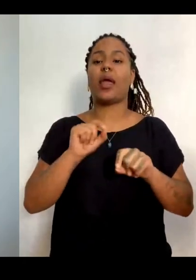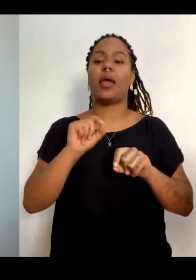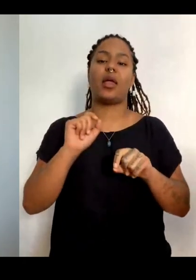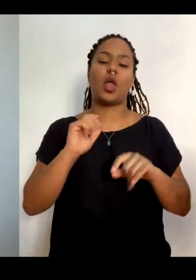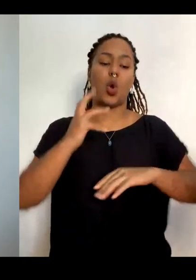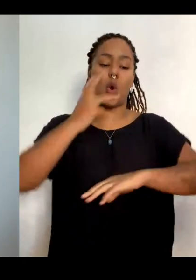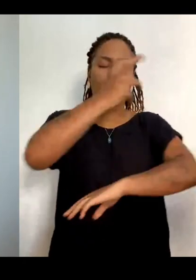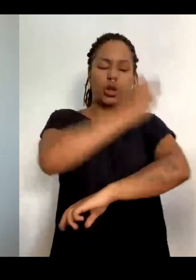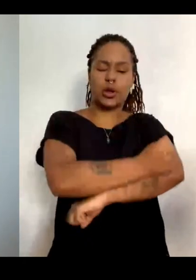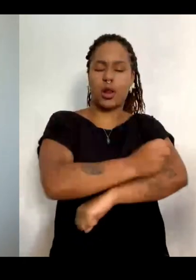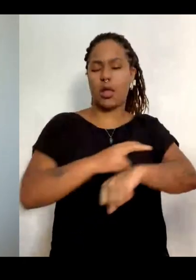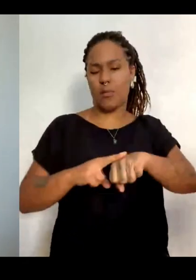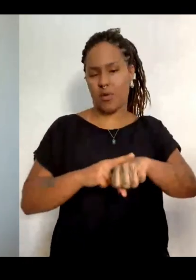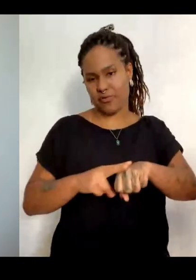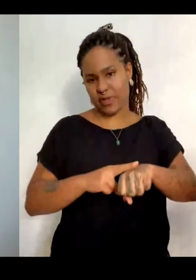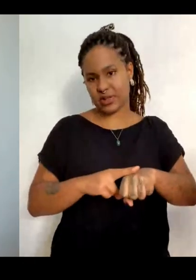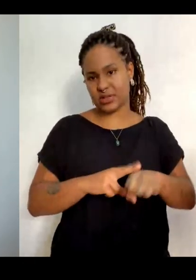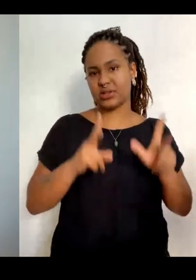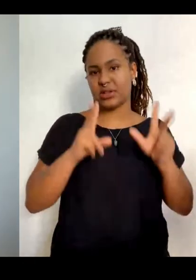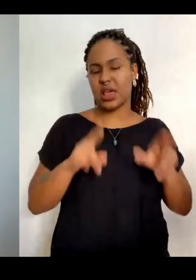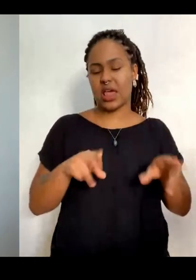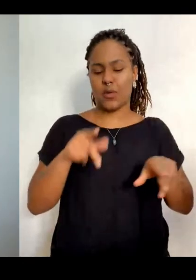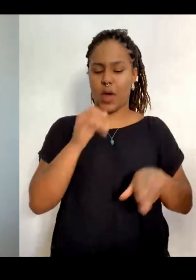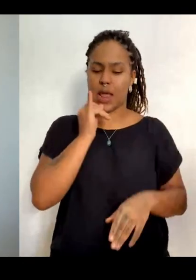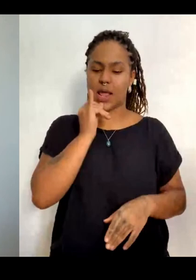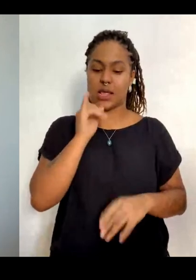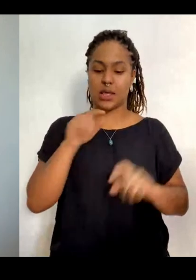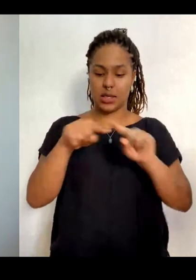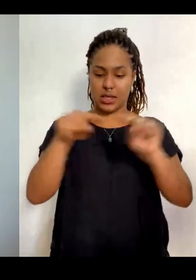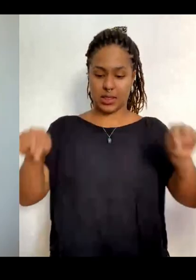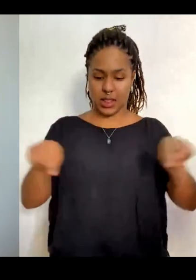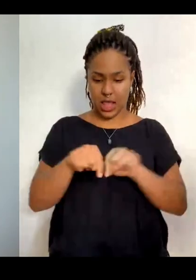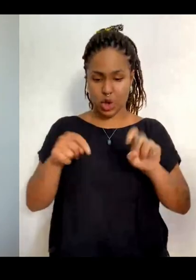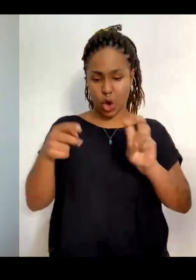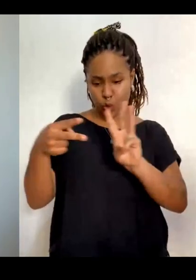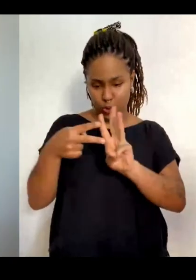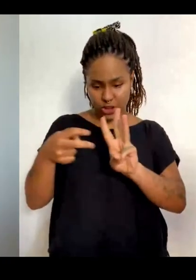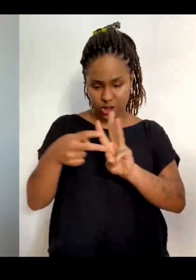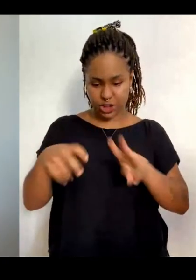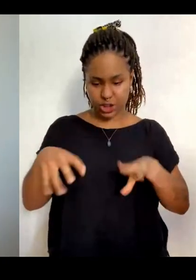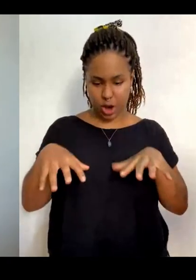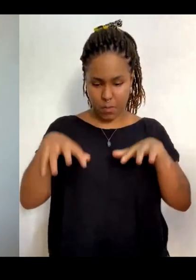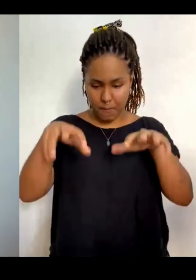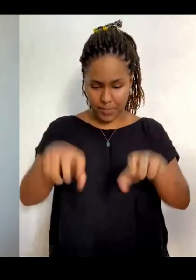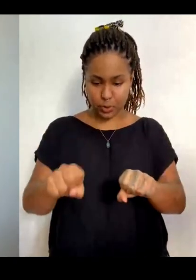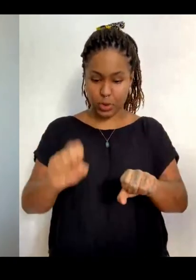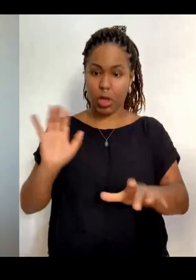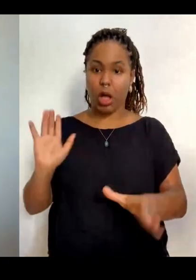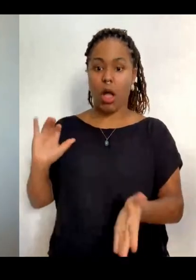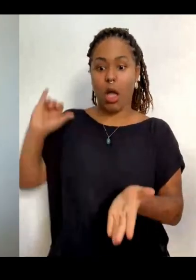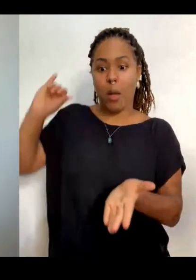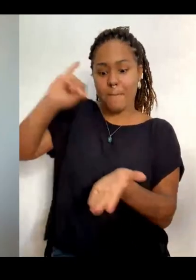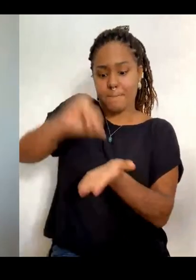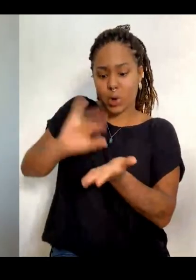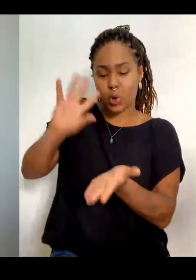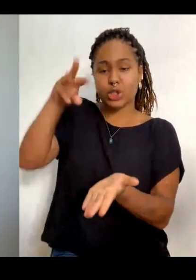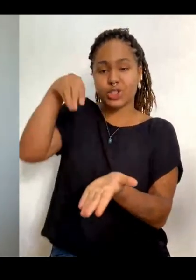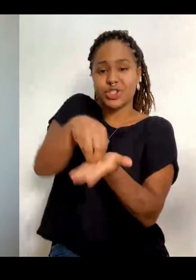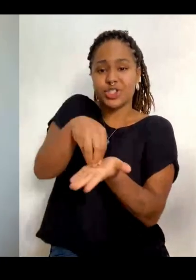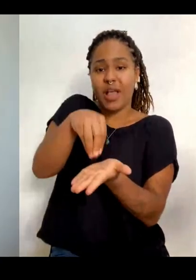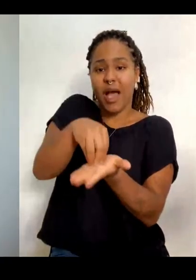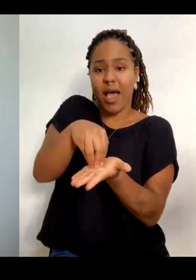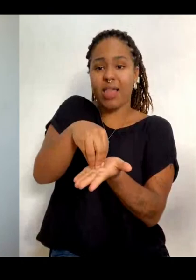without asking local populations if they want to have these wood Mills without them receiving any of the shares